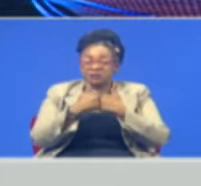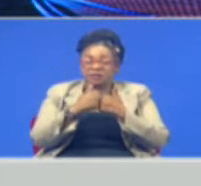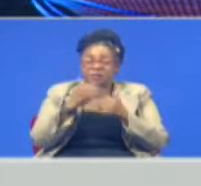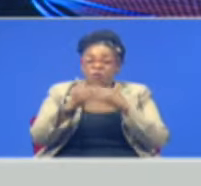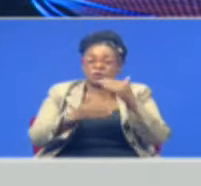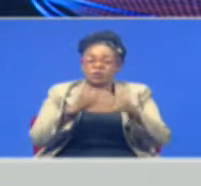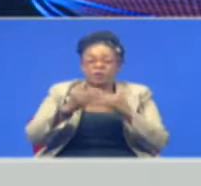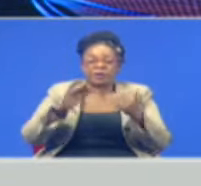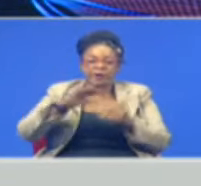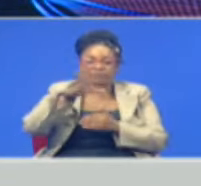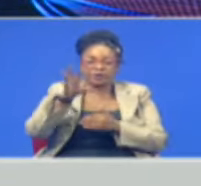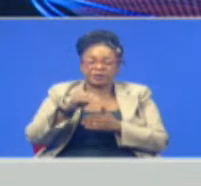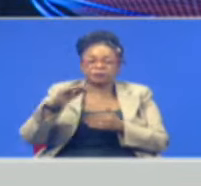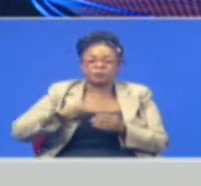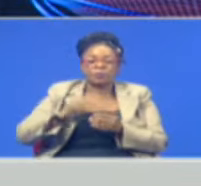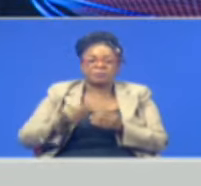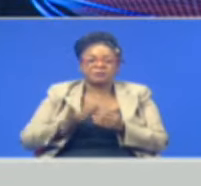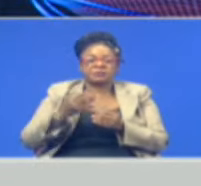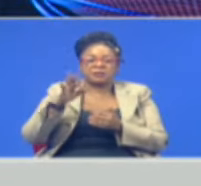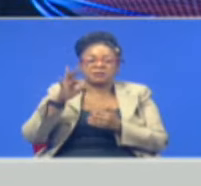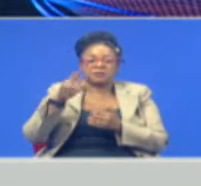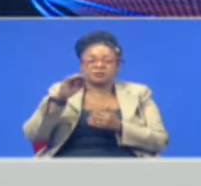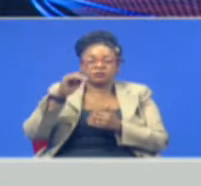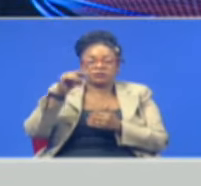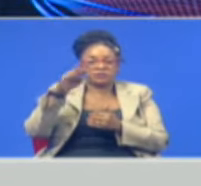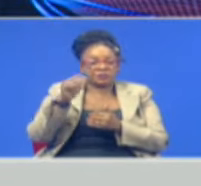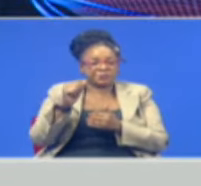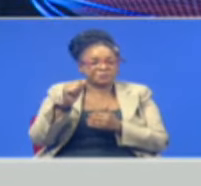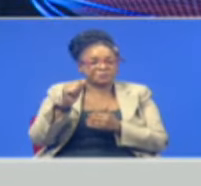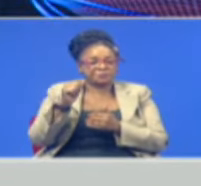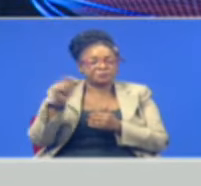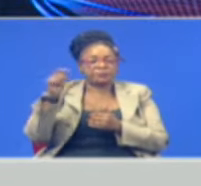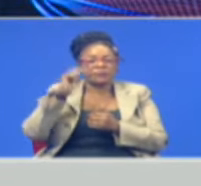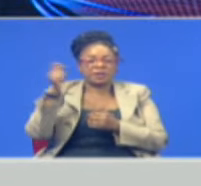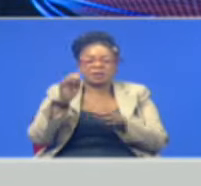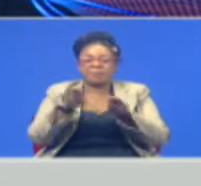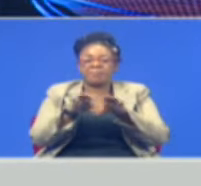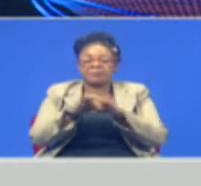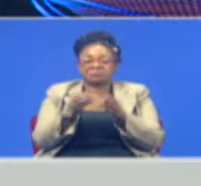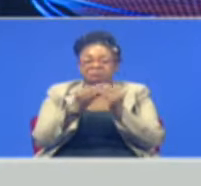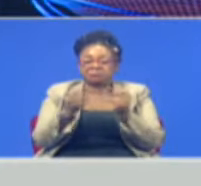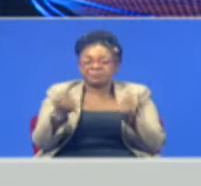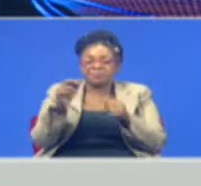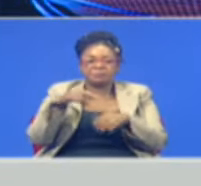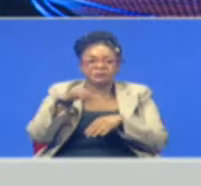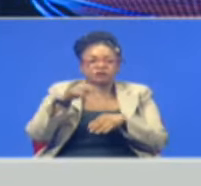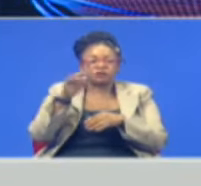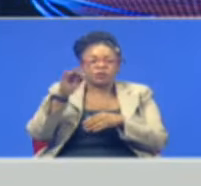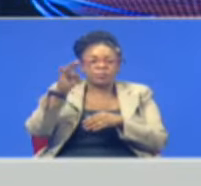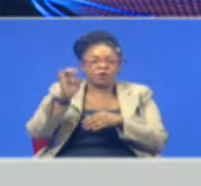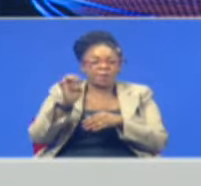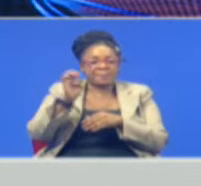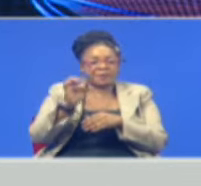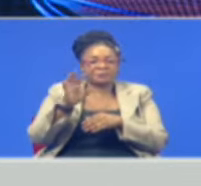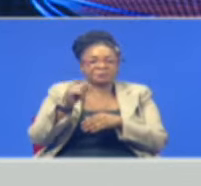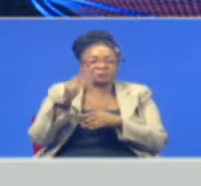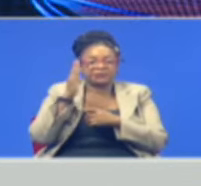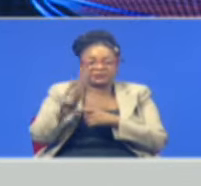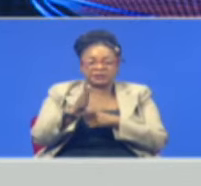Club Championship in Kelibia, Tunisia. Kenya Pipeline beat National Alcohol of Ethiopia by straight sets